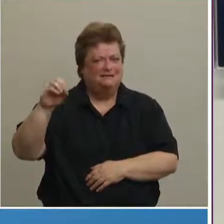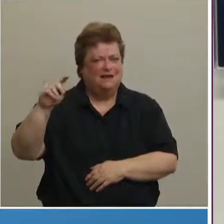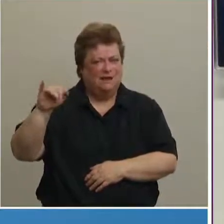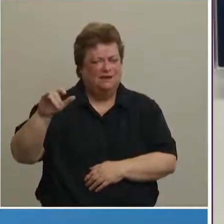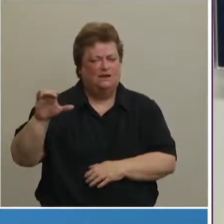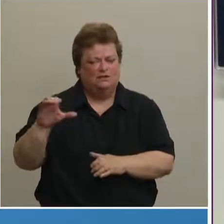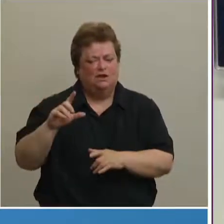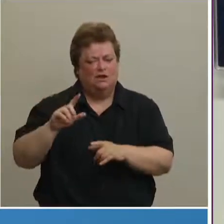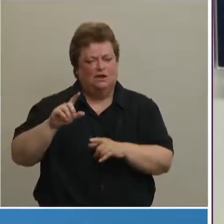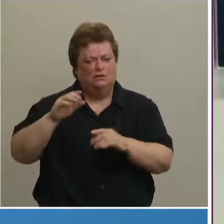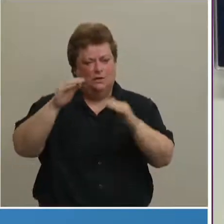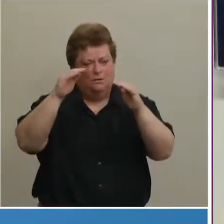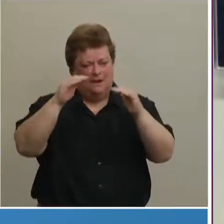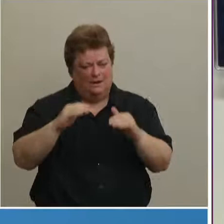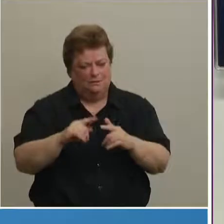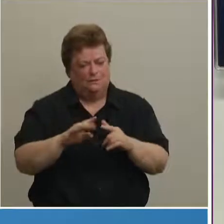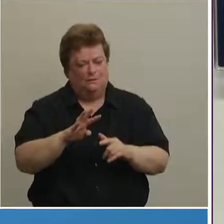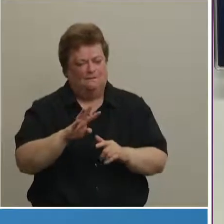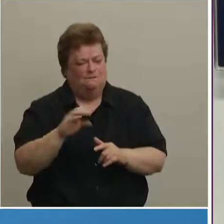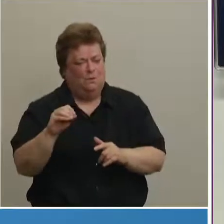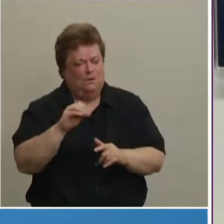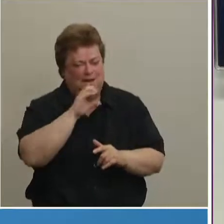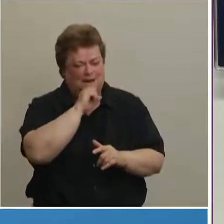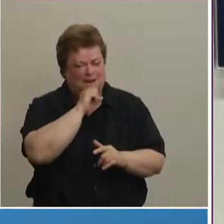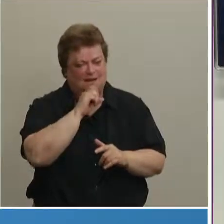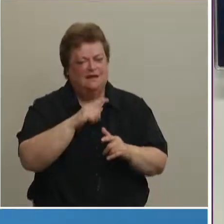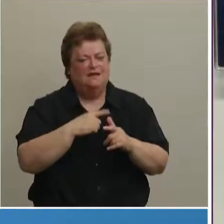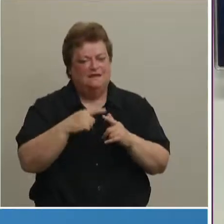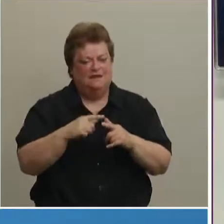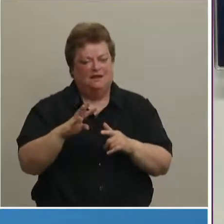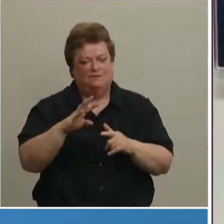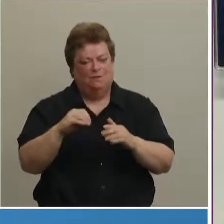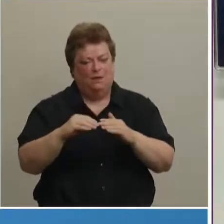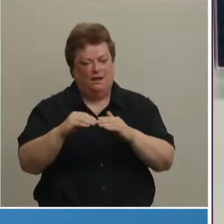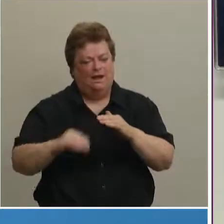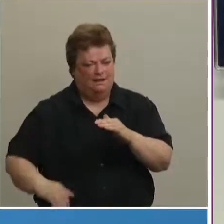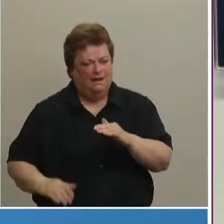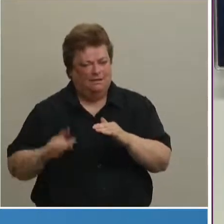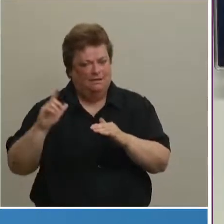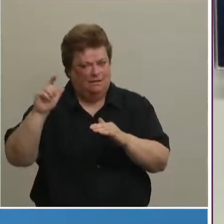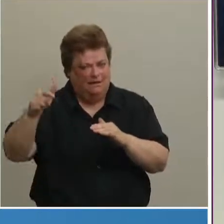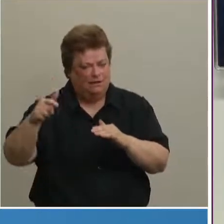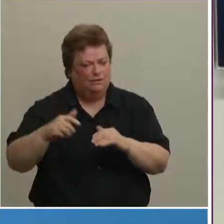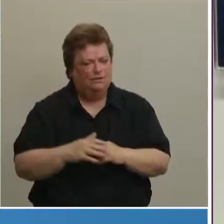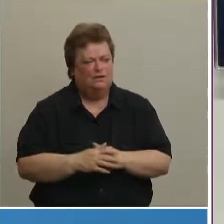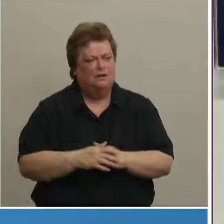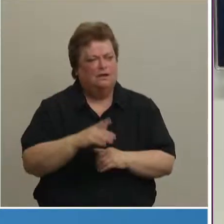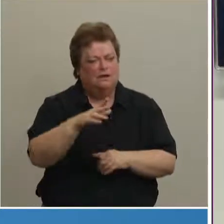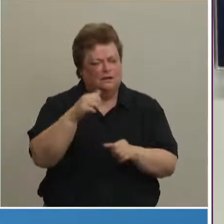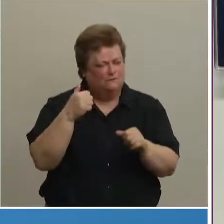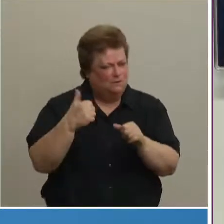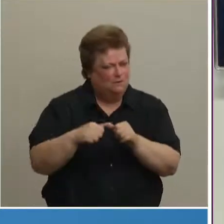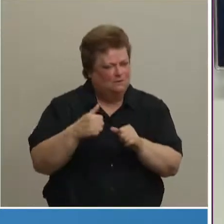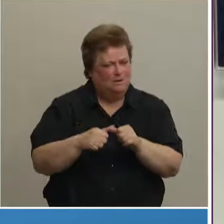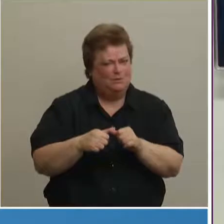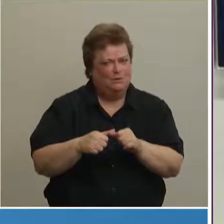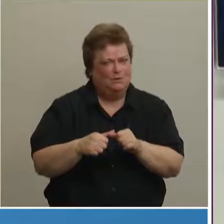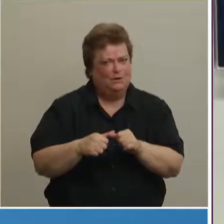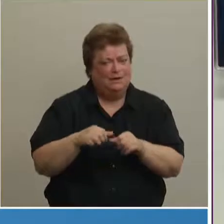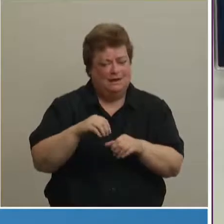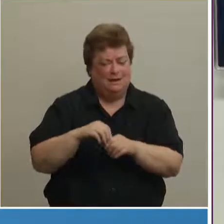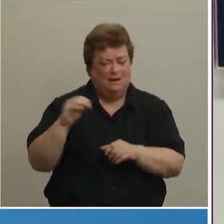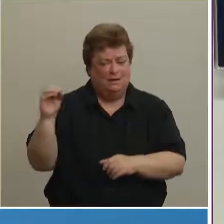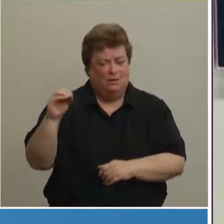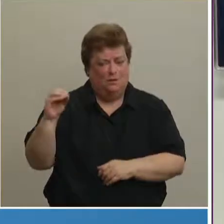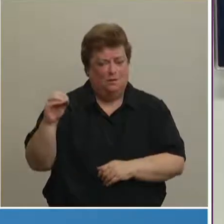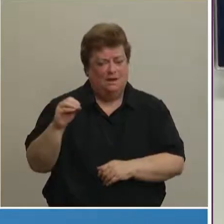through that 40 and then go down 40 and under. And I think everybody needs to remember in